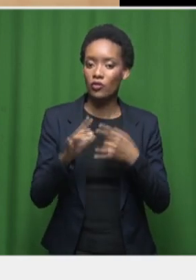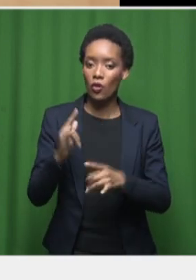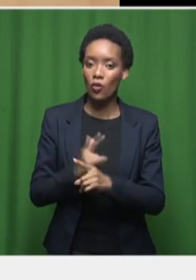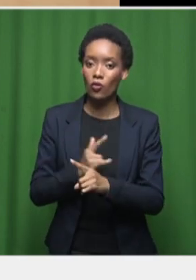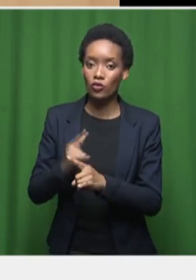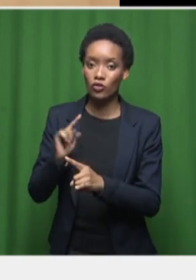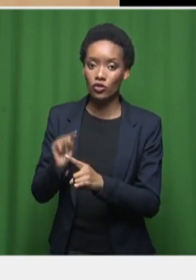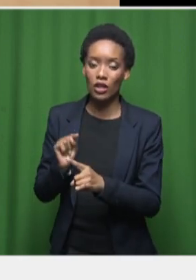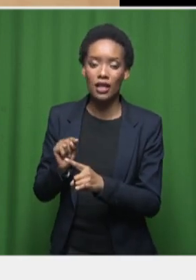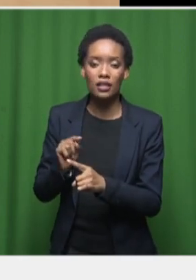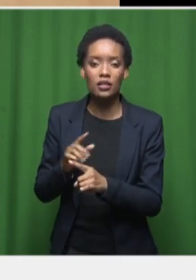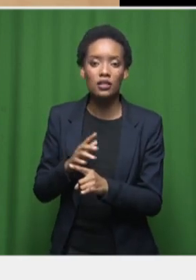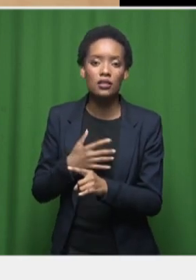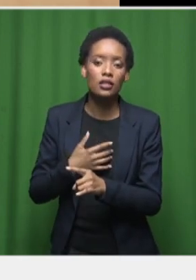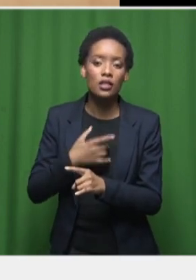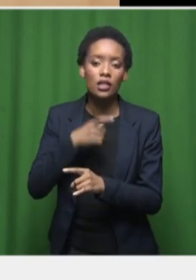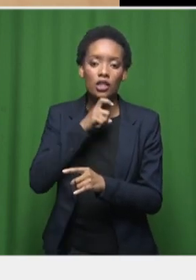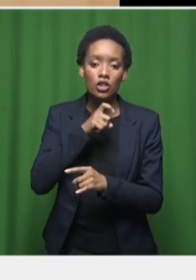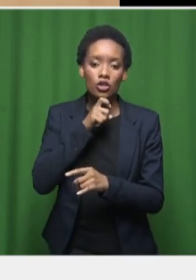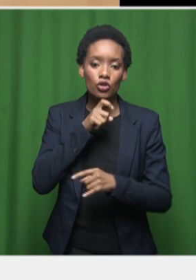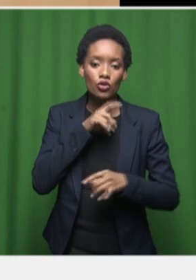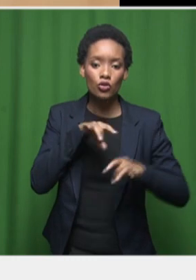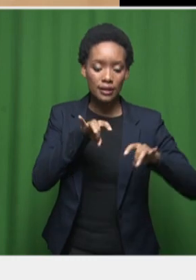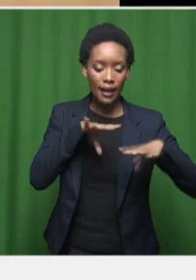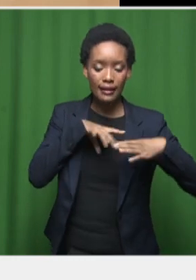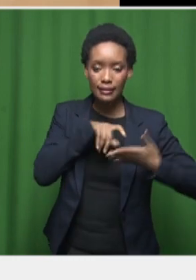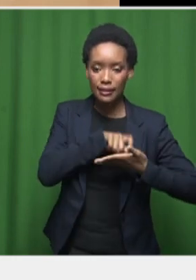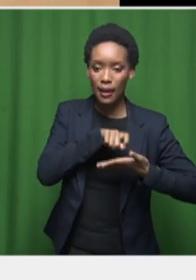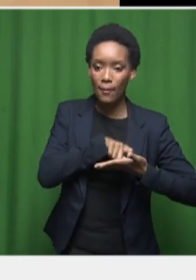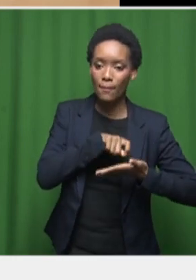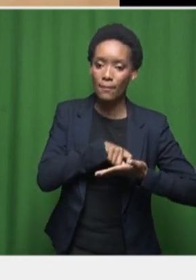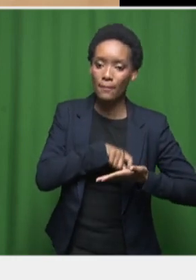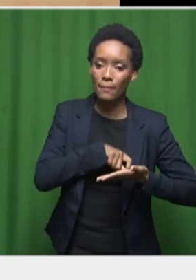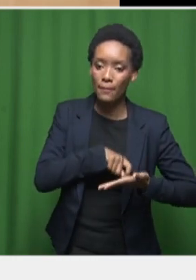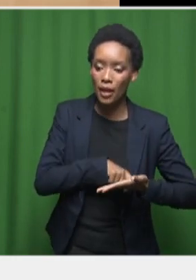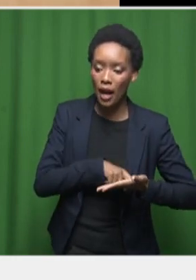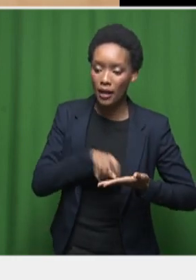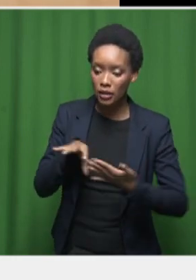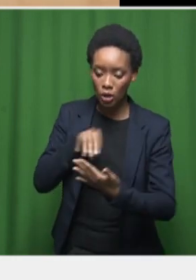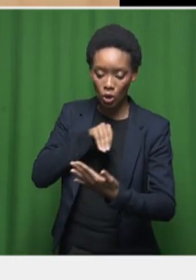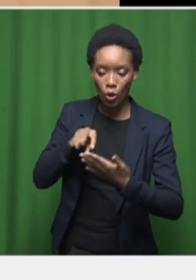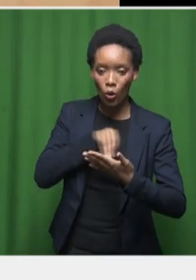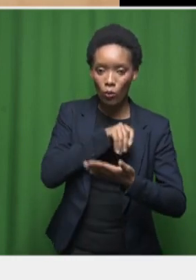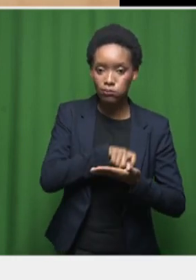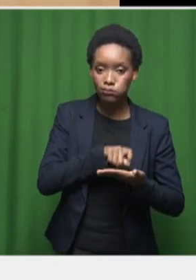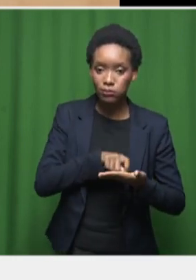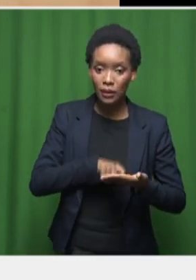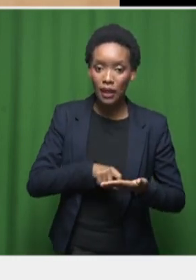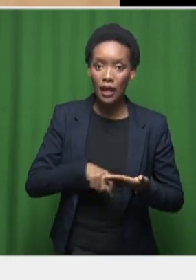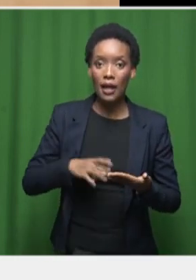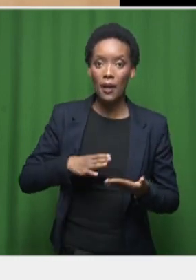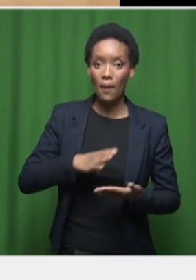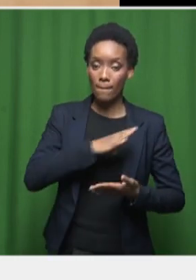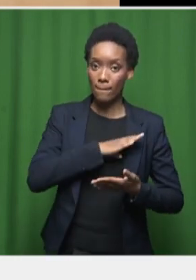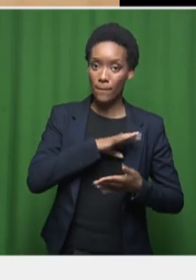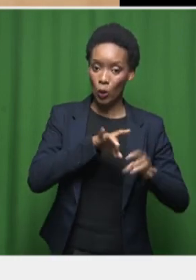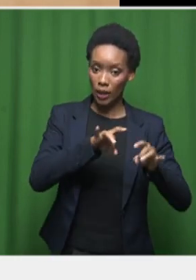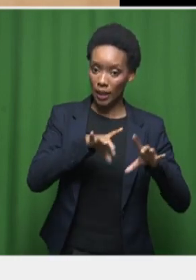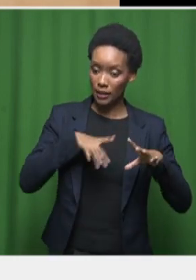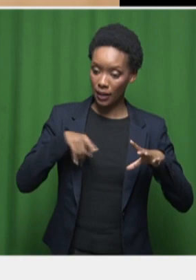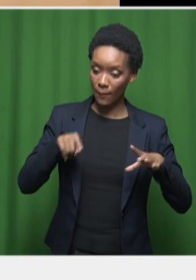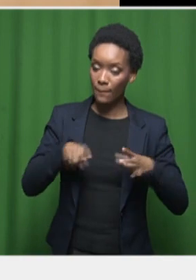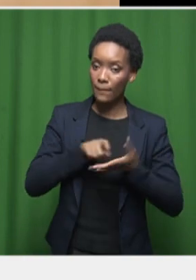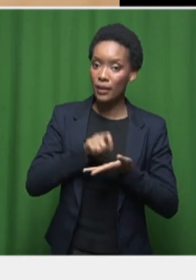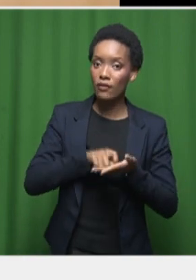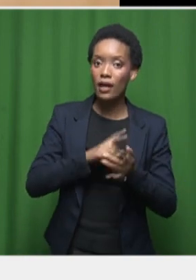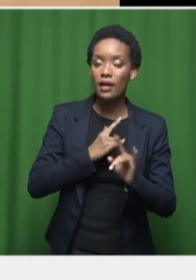was used to write exams, board exams, and it actually passed these board exams. So which then means that it would